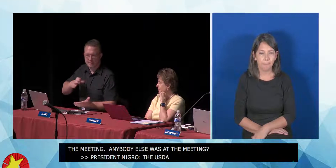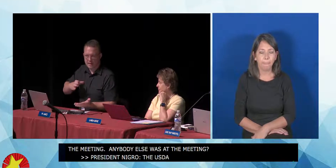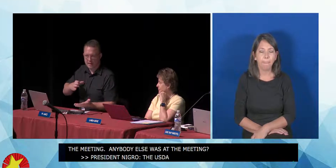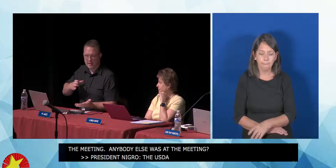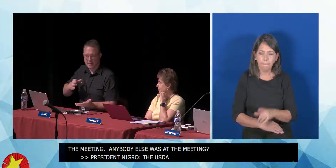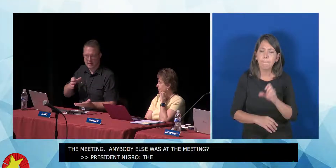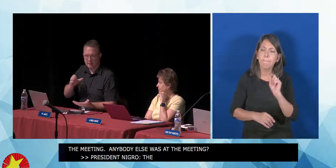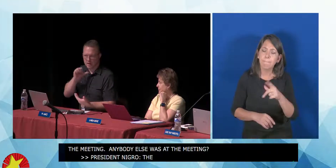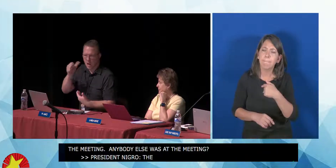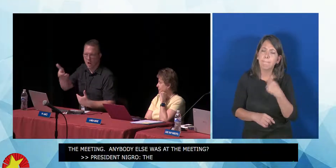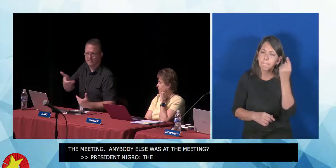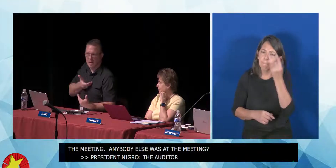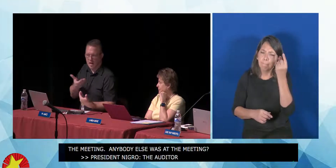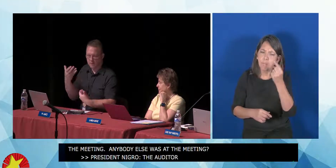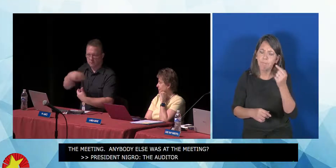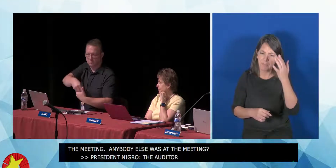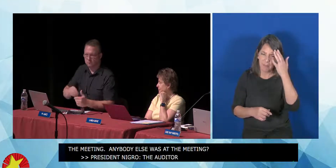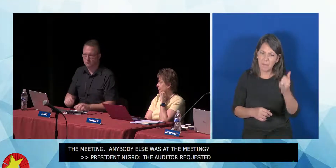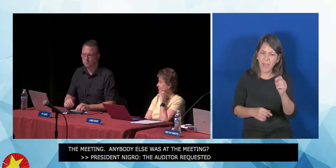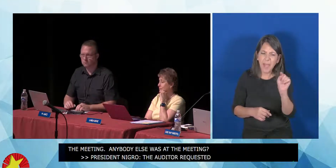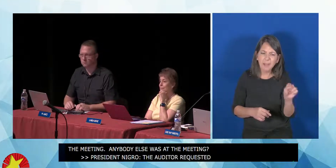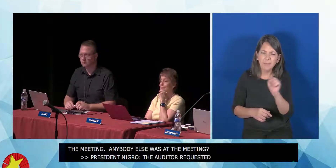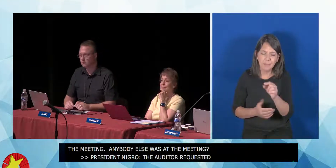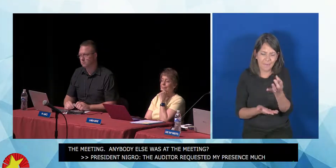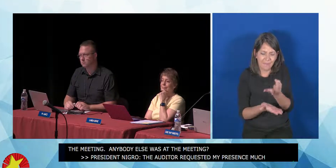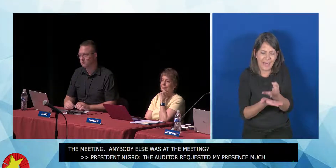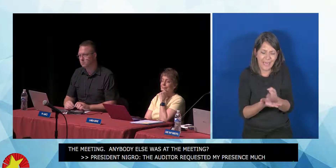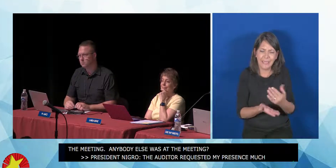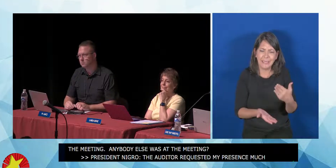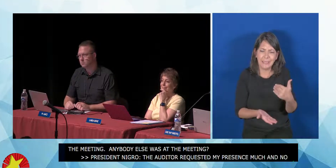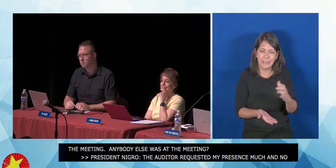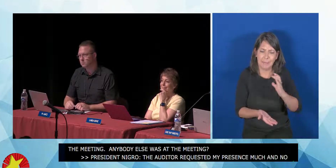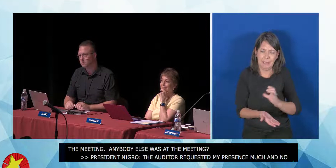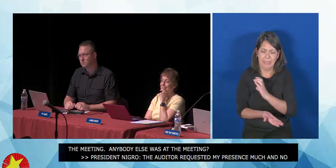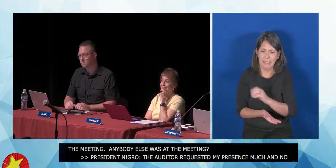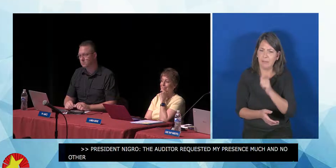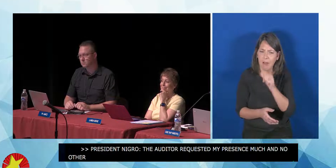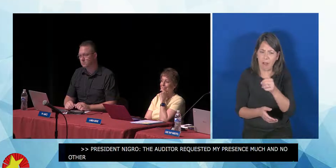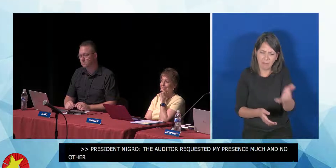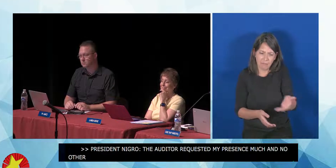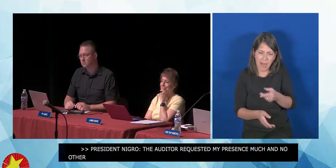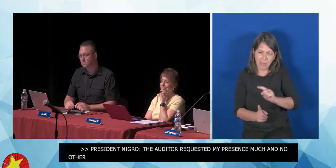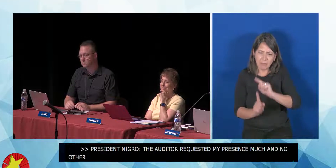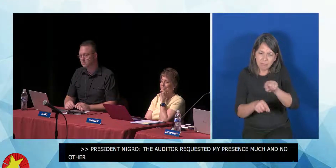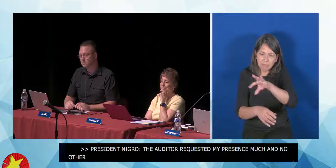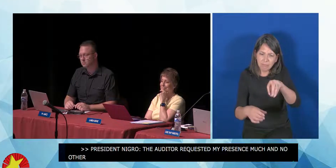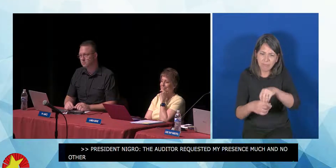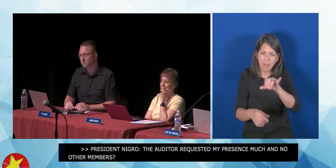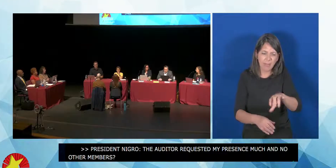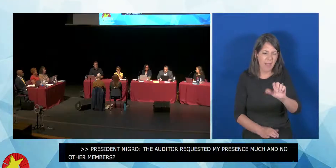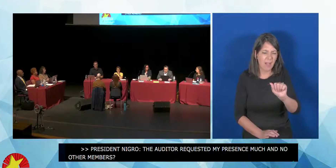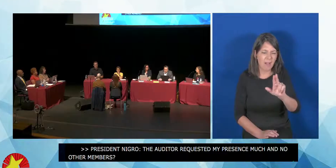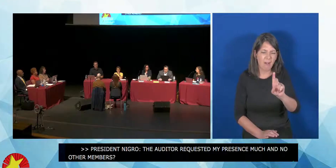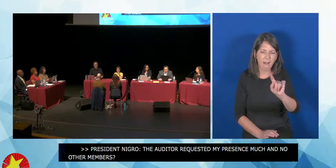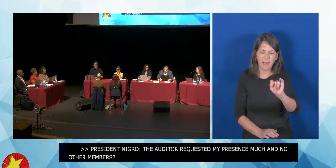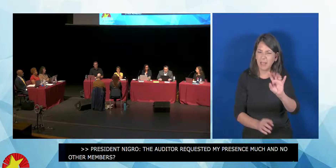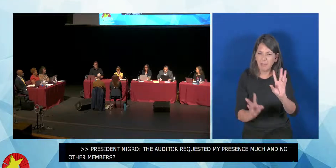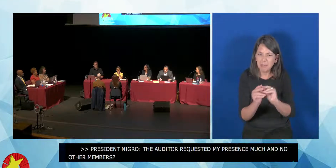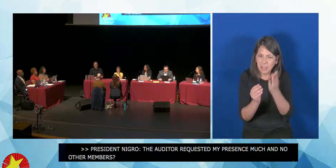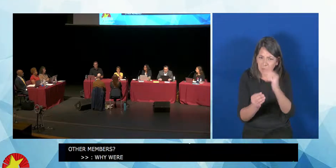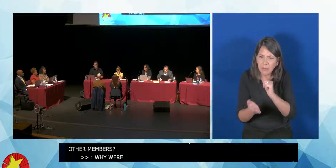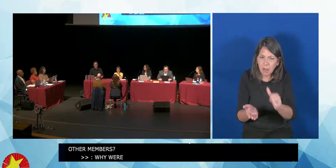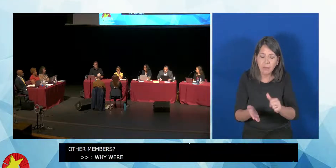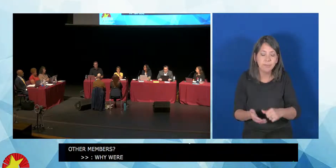Out of curiosity, why were no members of the Finance Committee invited to be a part of that meeting? You would need to ask the state